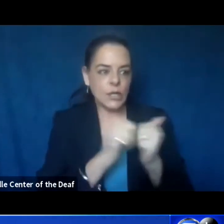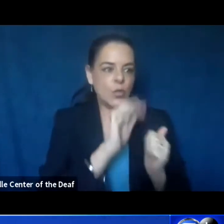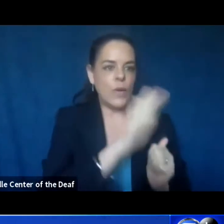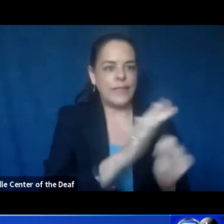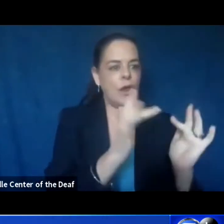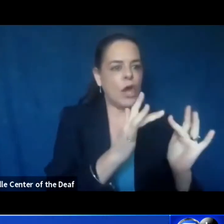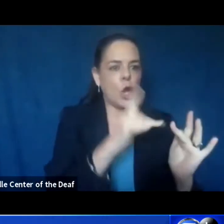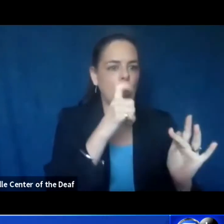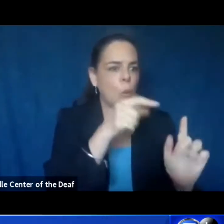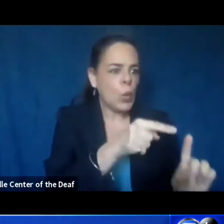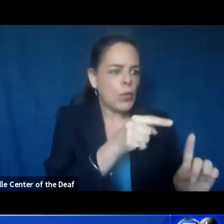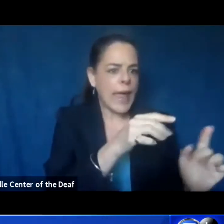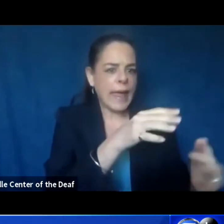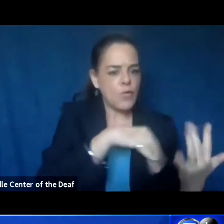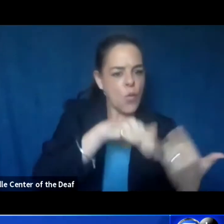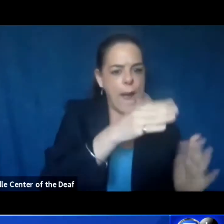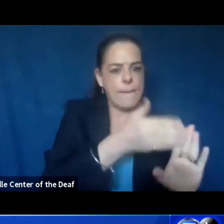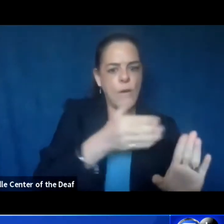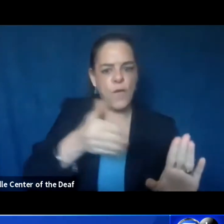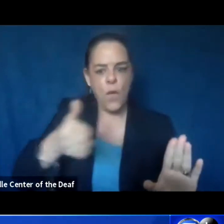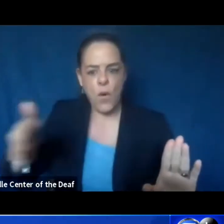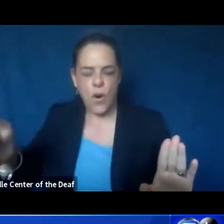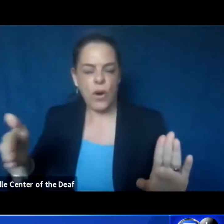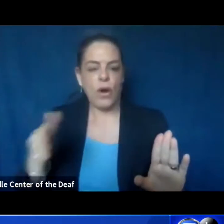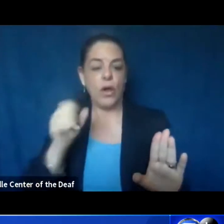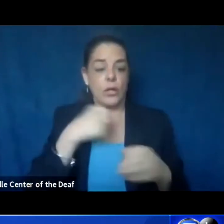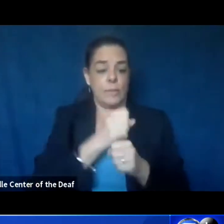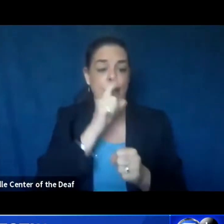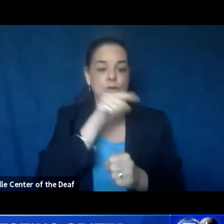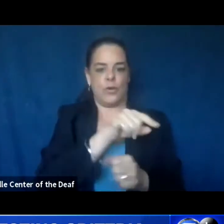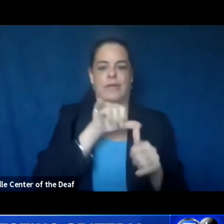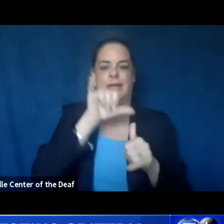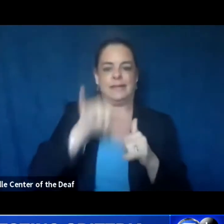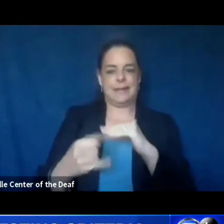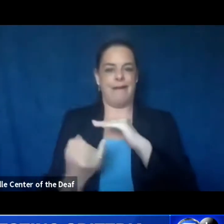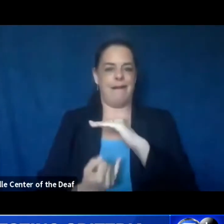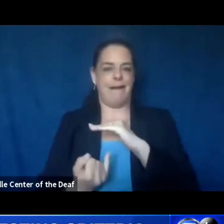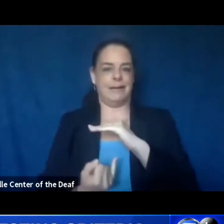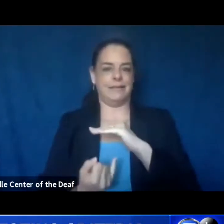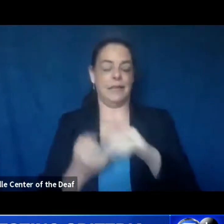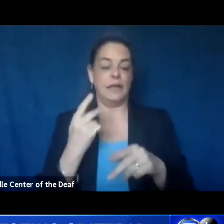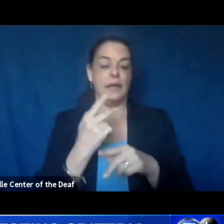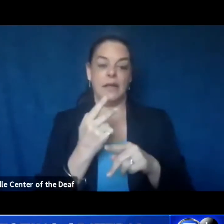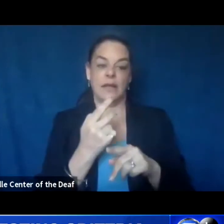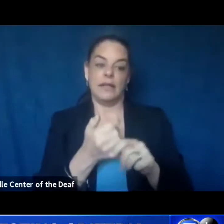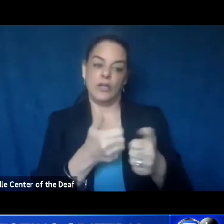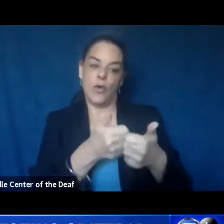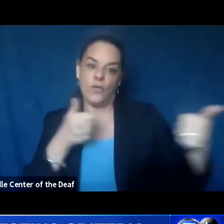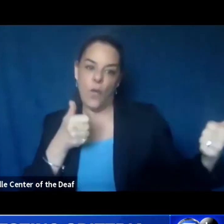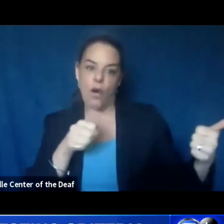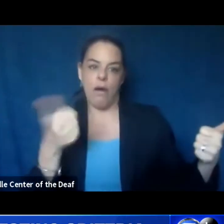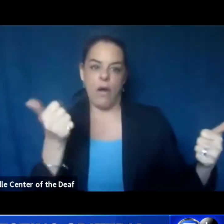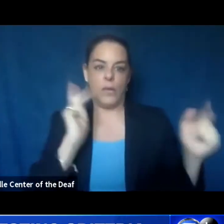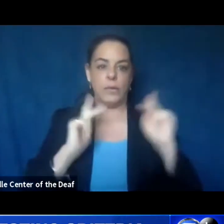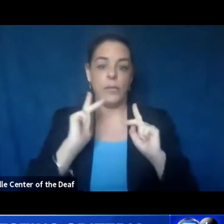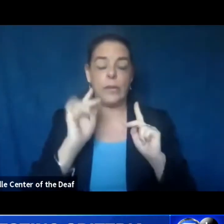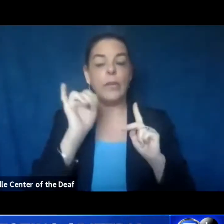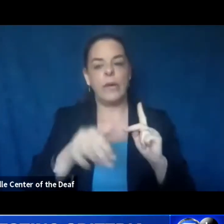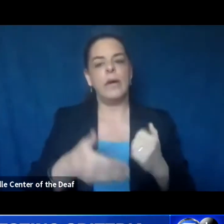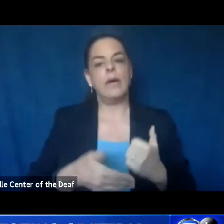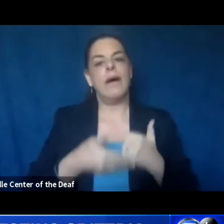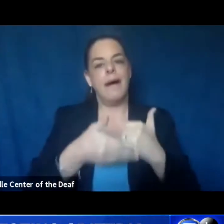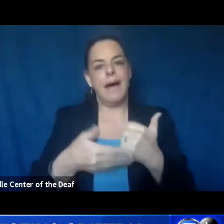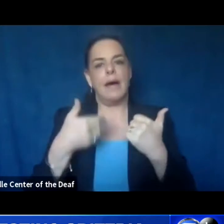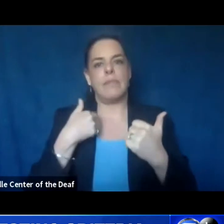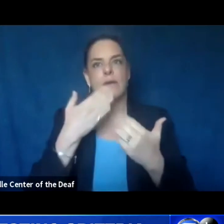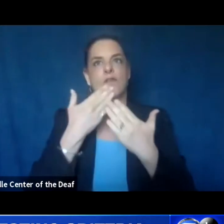tracing, to make sure that they stay in quarantine or isolation to keep them away from other people. So it really helps to have a good